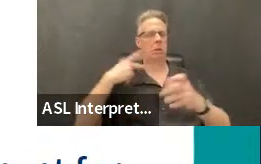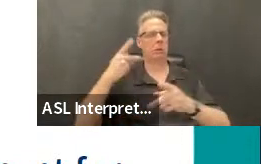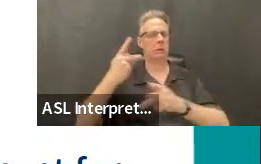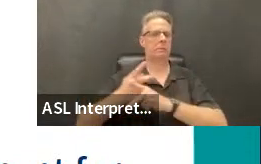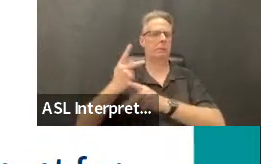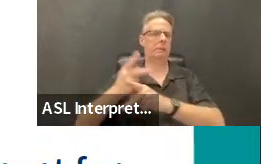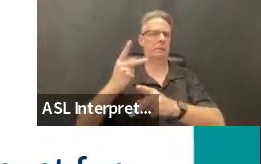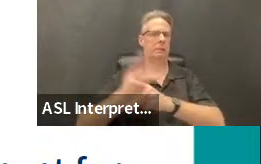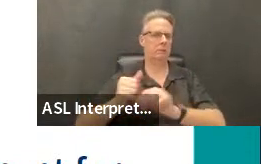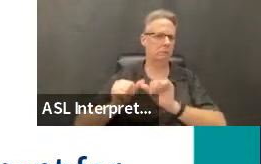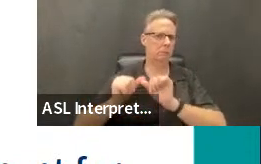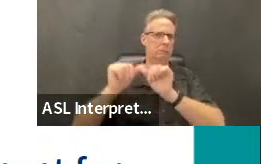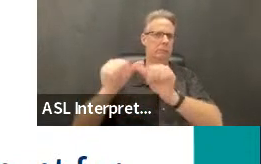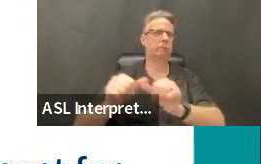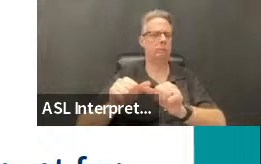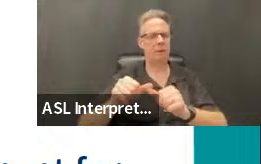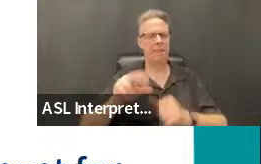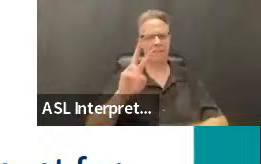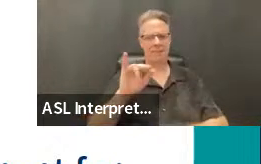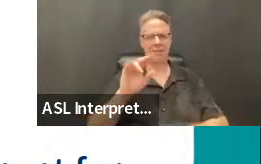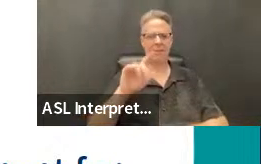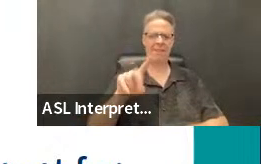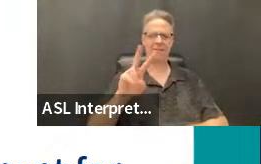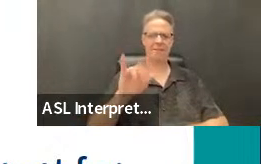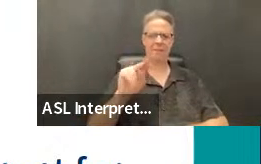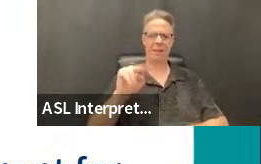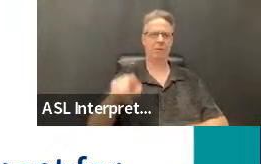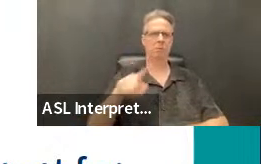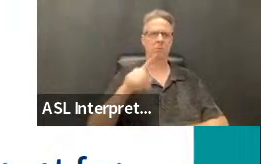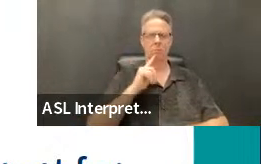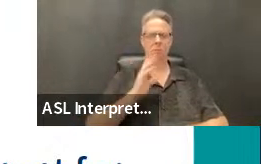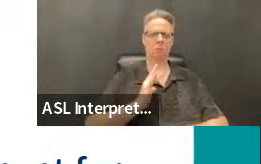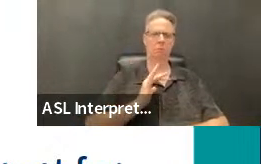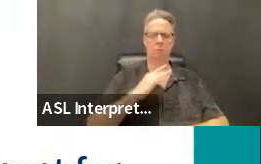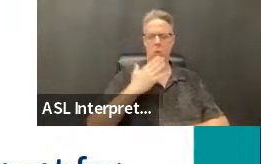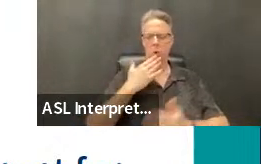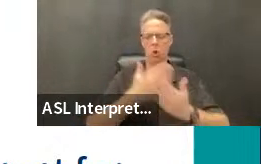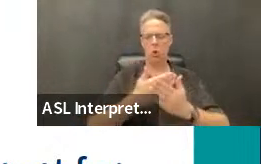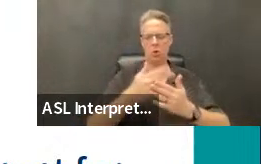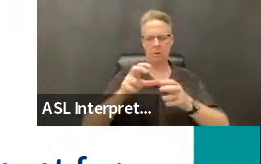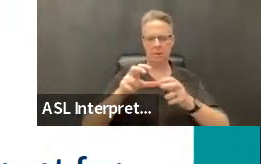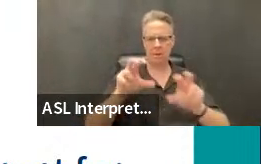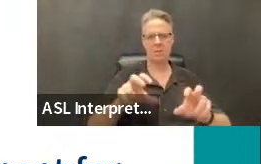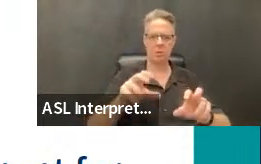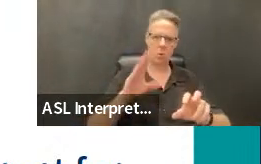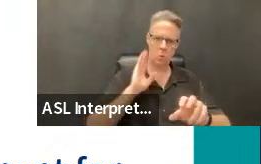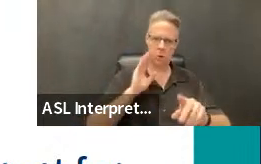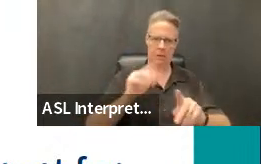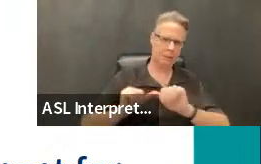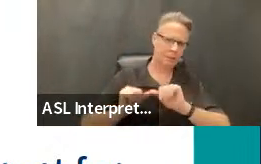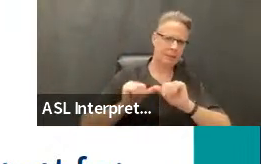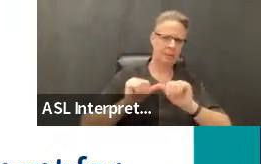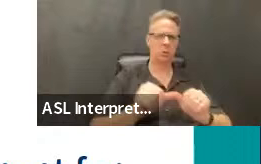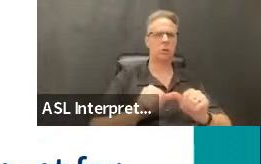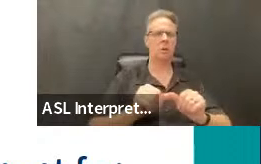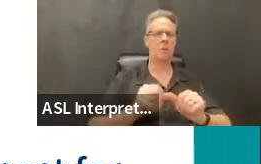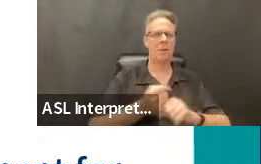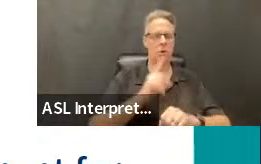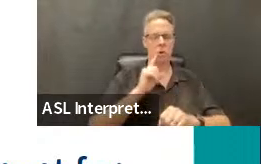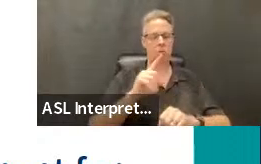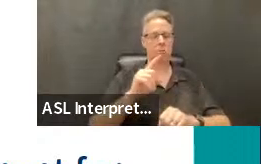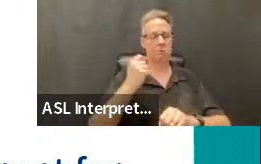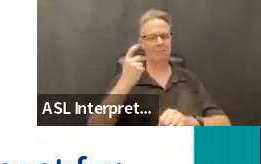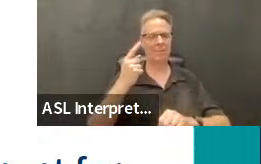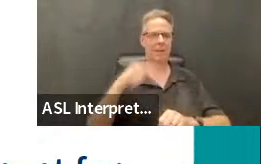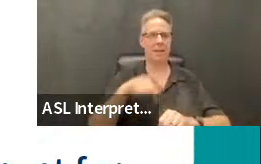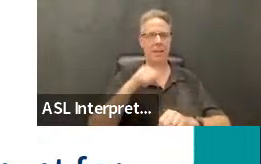this group that, you know, the Vine is really a great investment and will continue to be a great investment. So we really need to be mindful that this isn't like